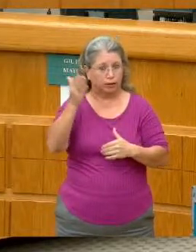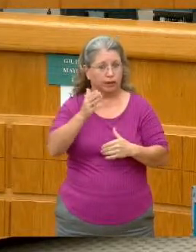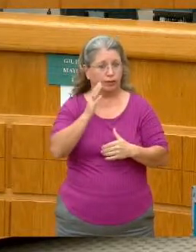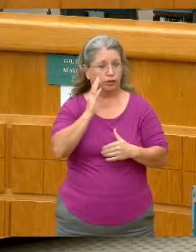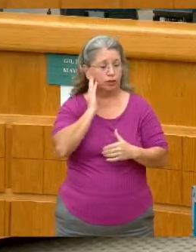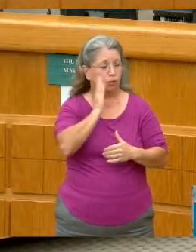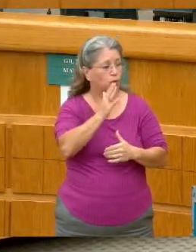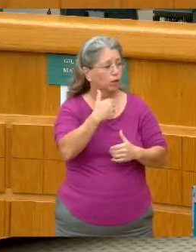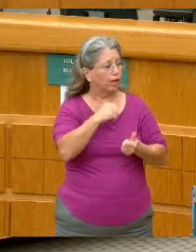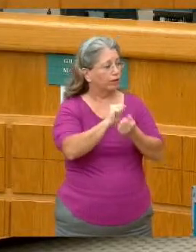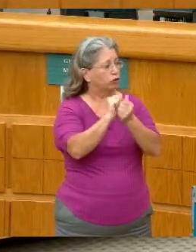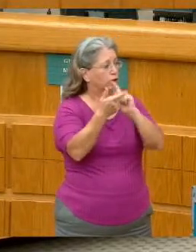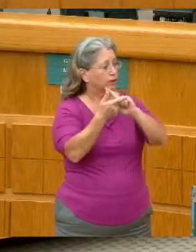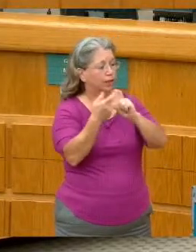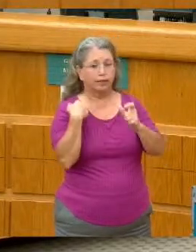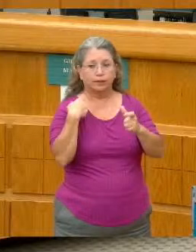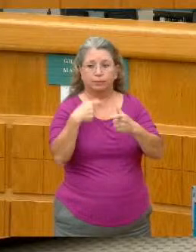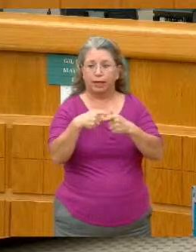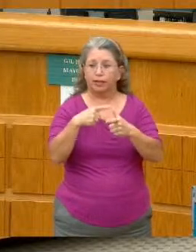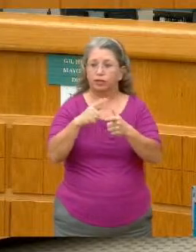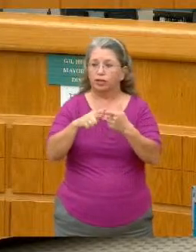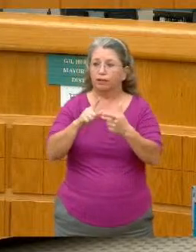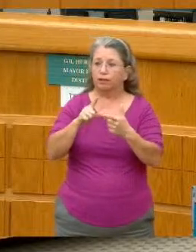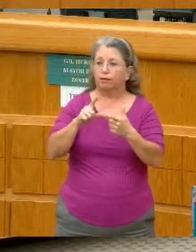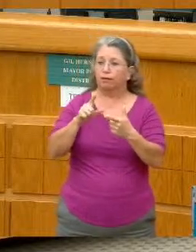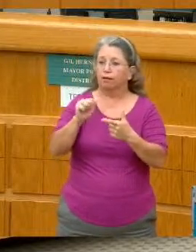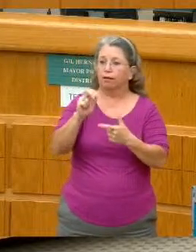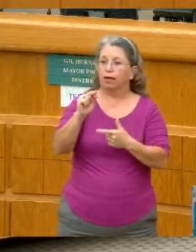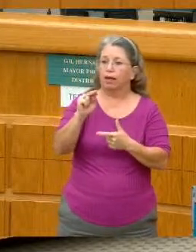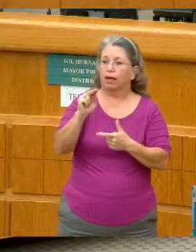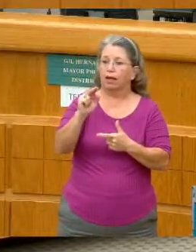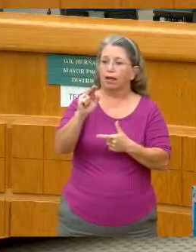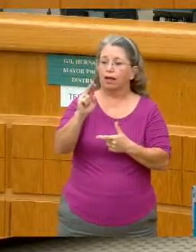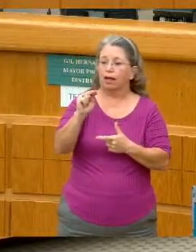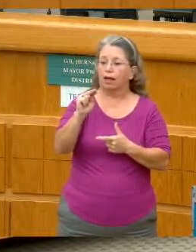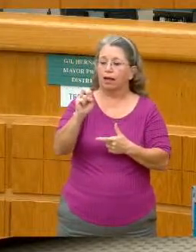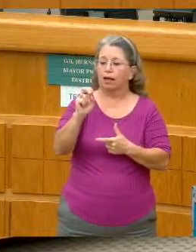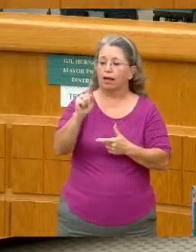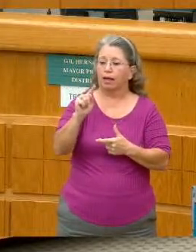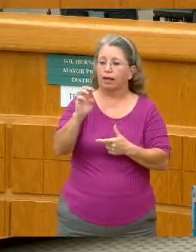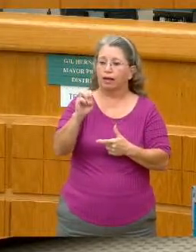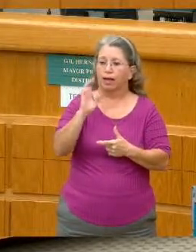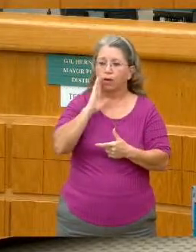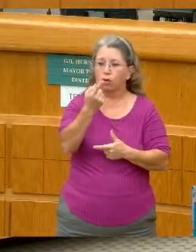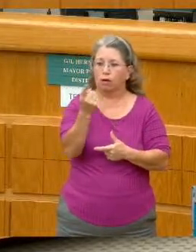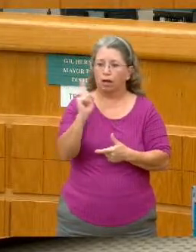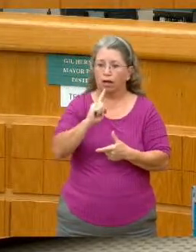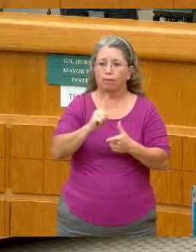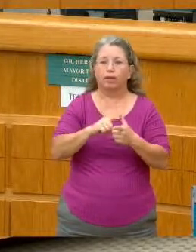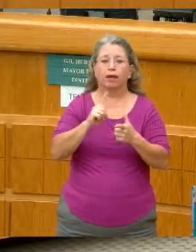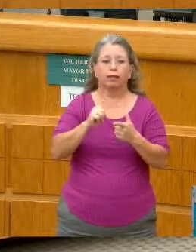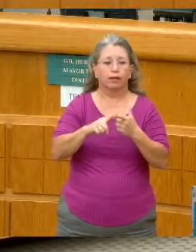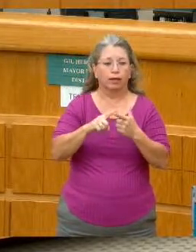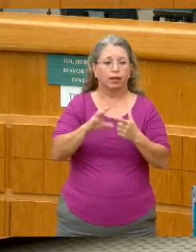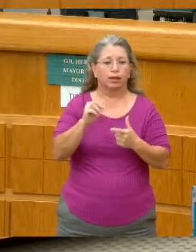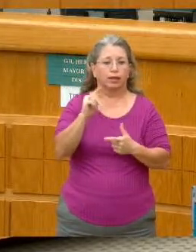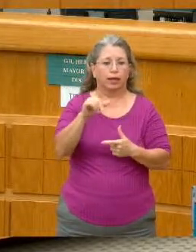I believe, Annette, you're coming up next. And then we'll have Nueces County's Judge Barbara Canales as well. Thank